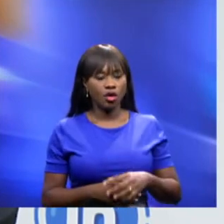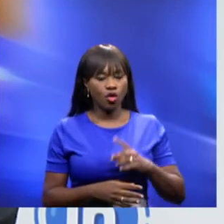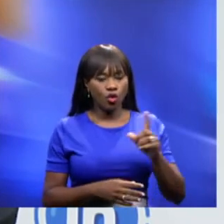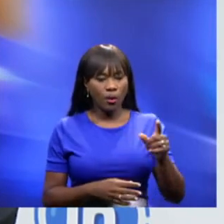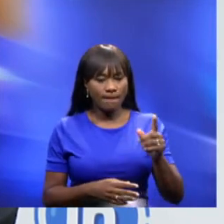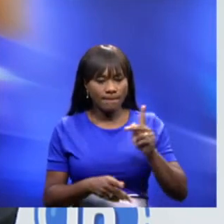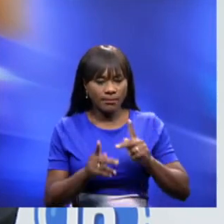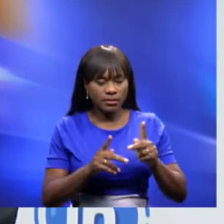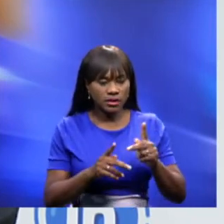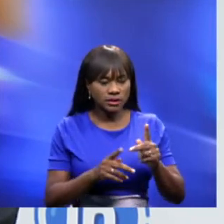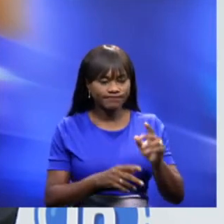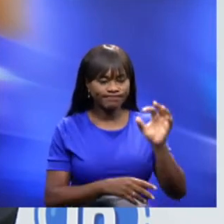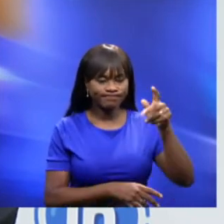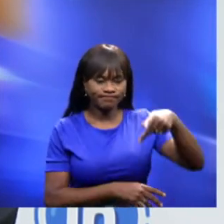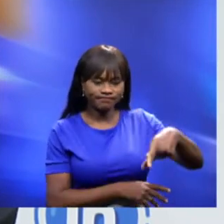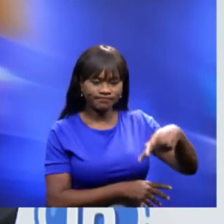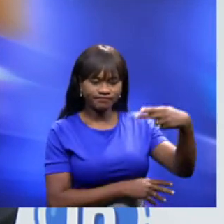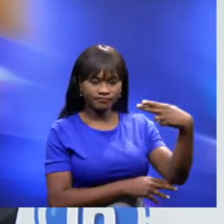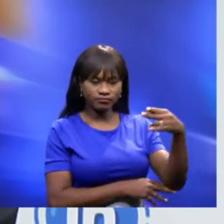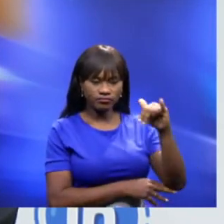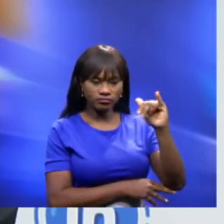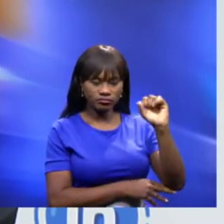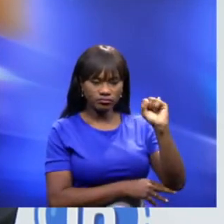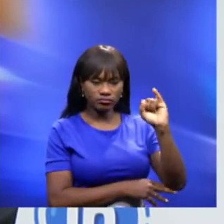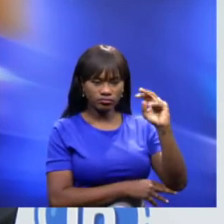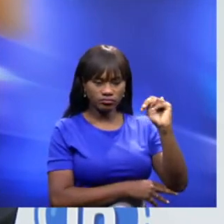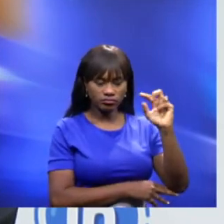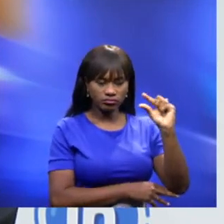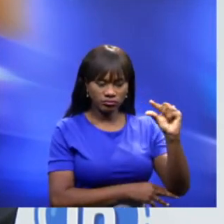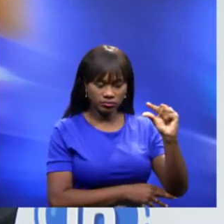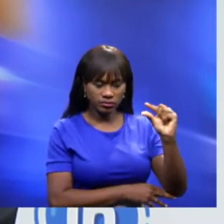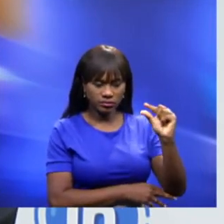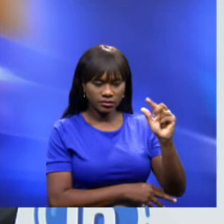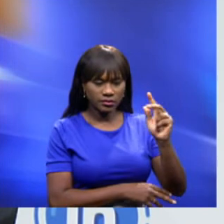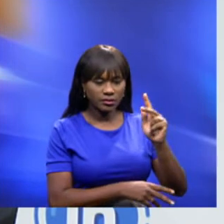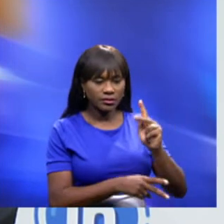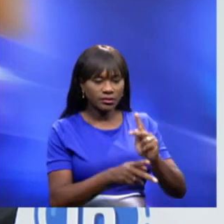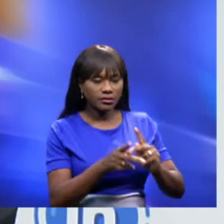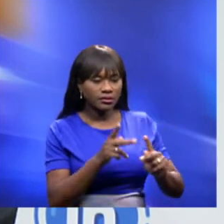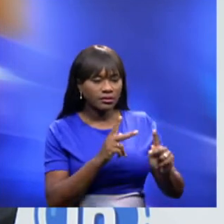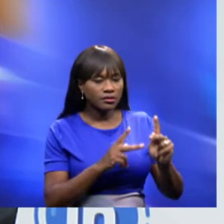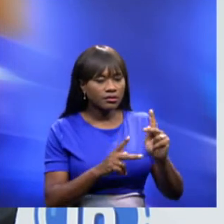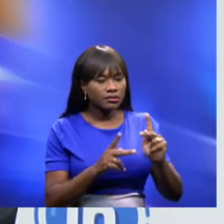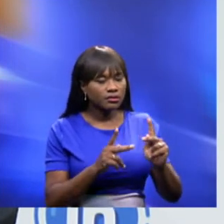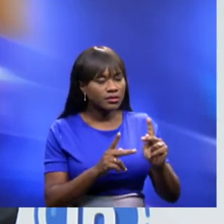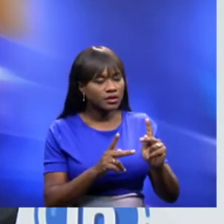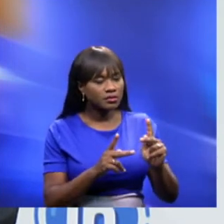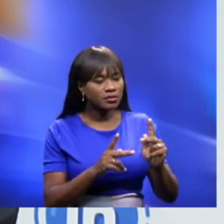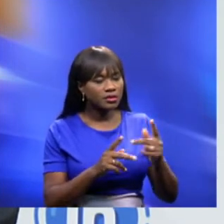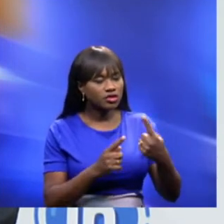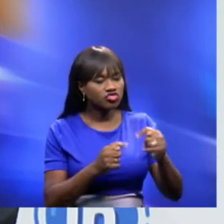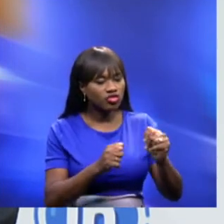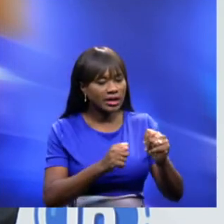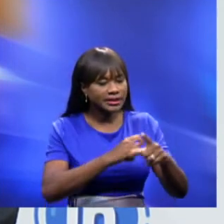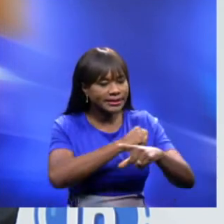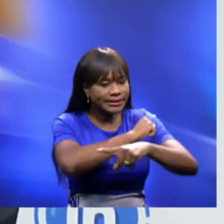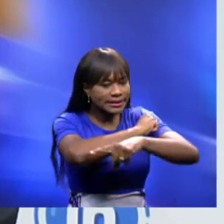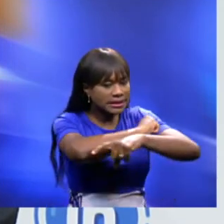are seeing where persons are, being placed in some uncompromising